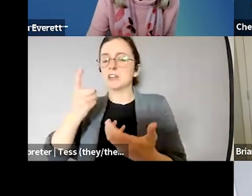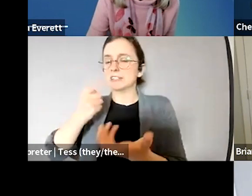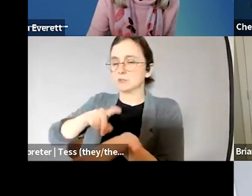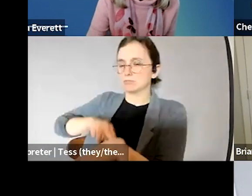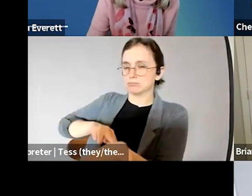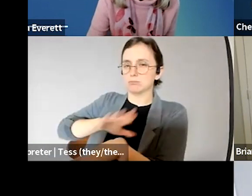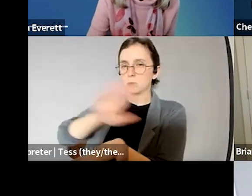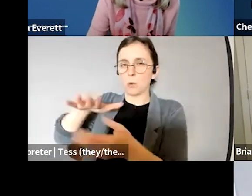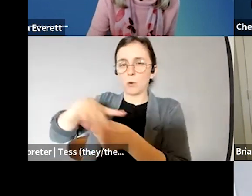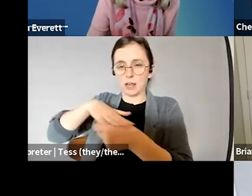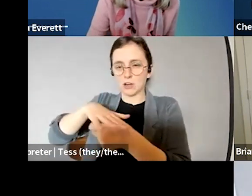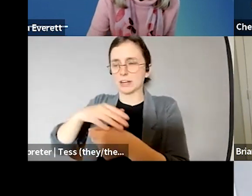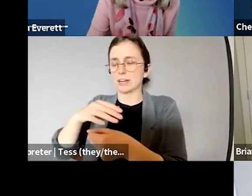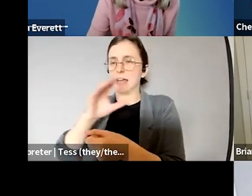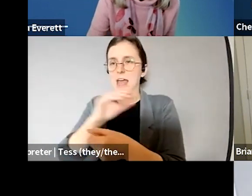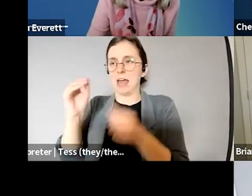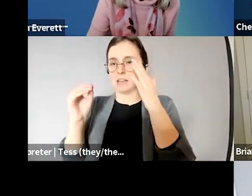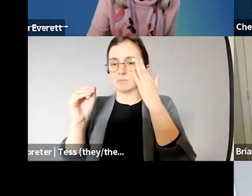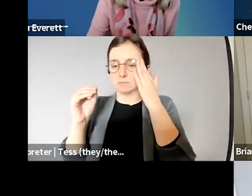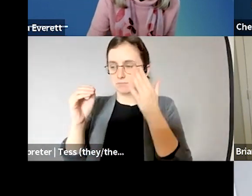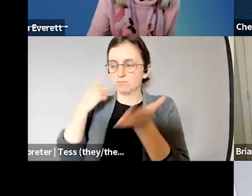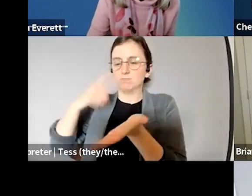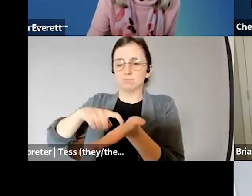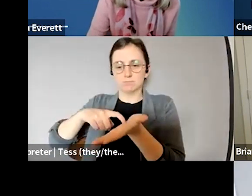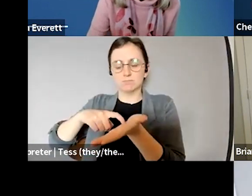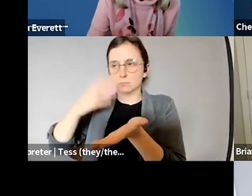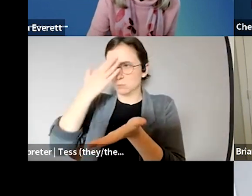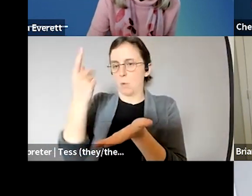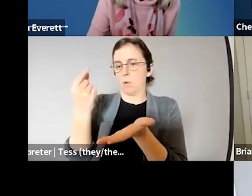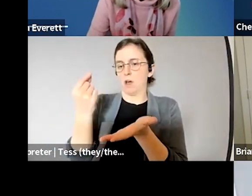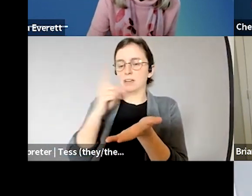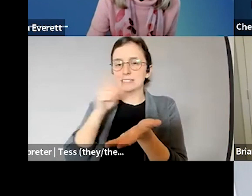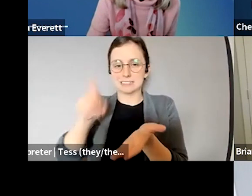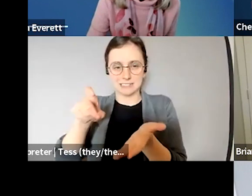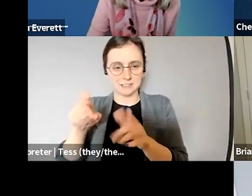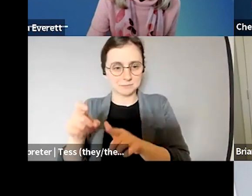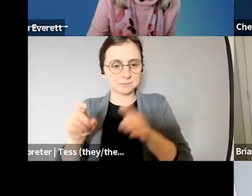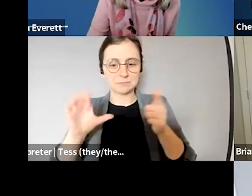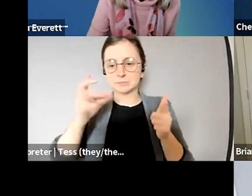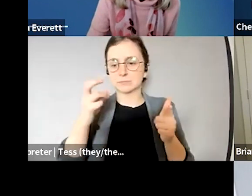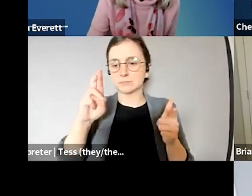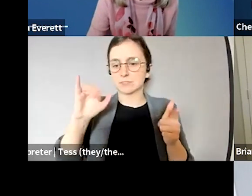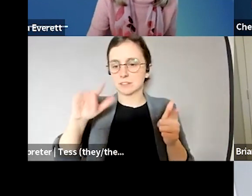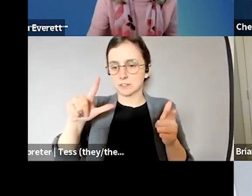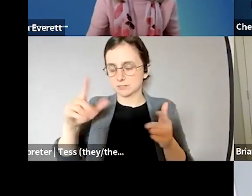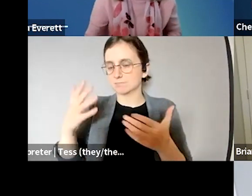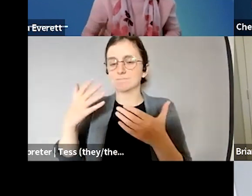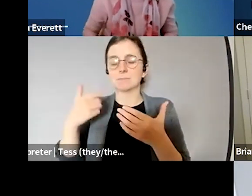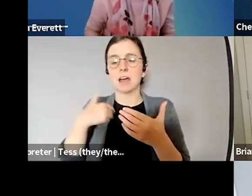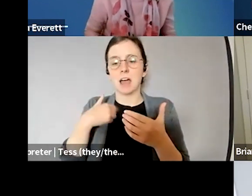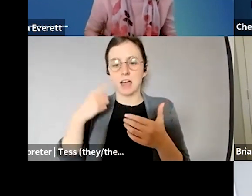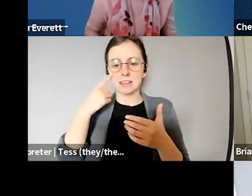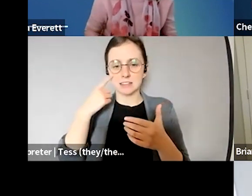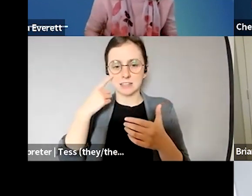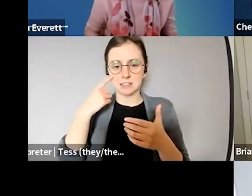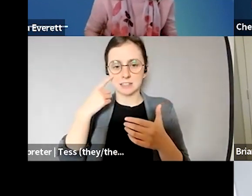jurisdictions. And when you say jurisdiction, that just reminds me, and I think it's great that you brought up some of the issues, Andrea, in your